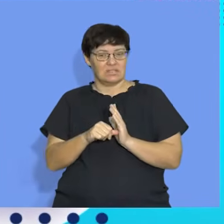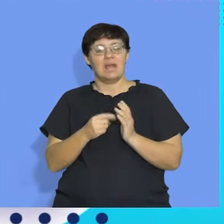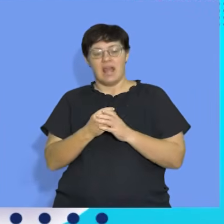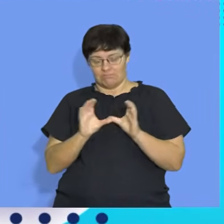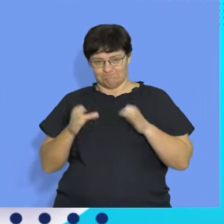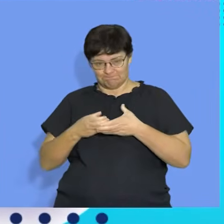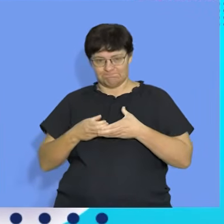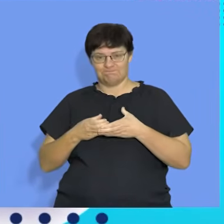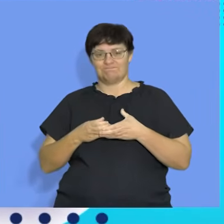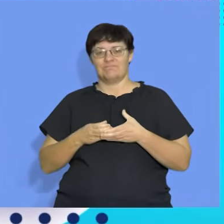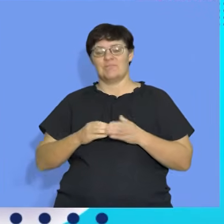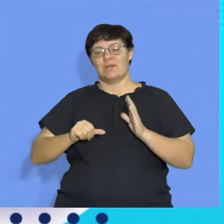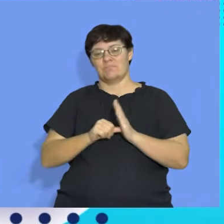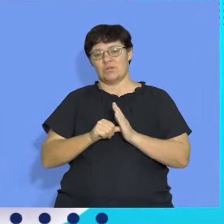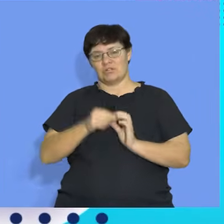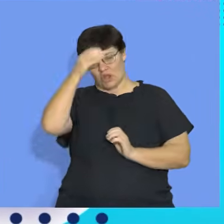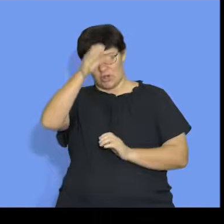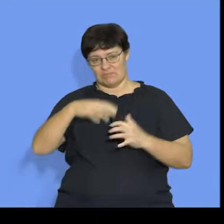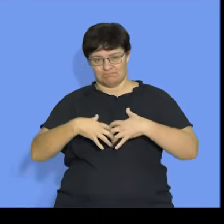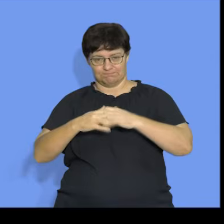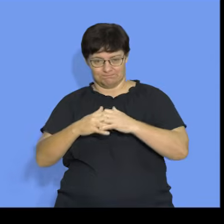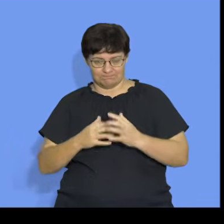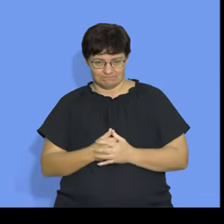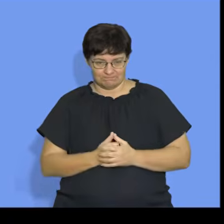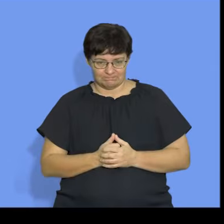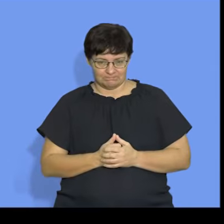one important concept.